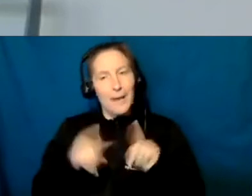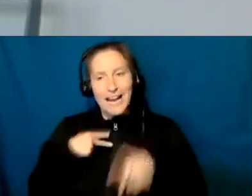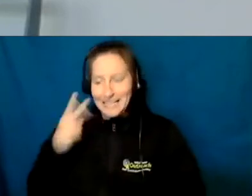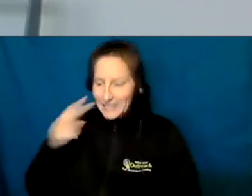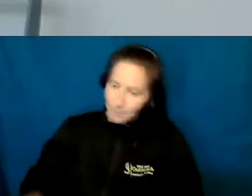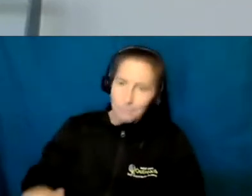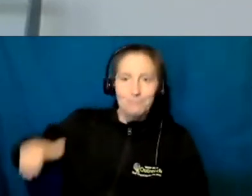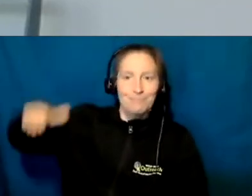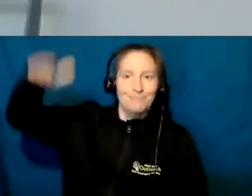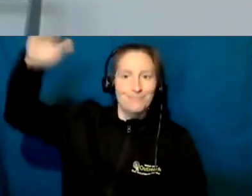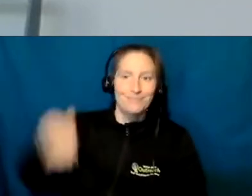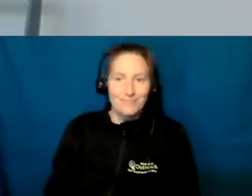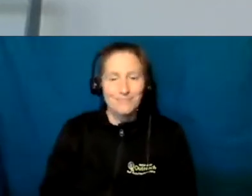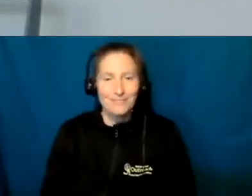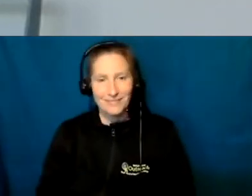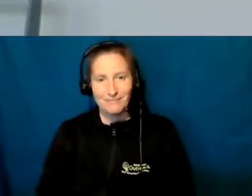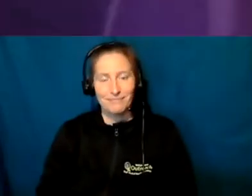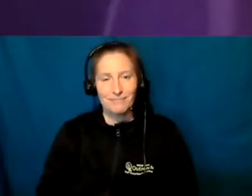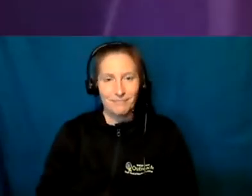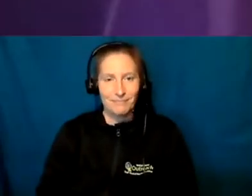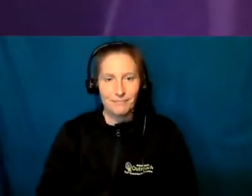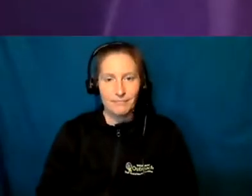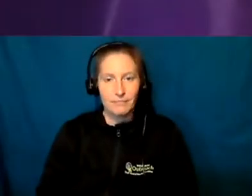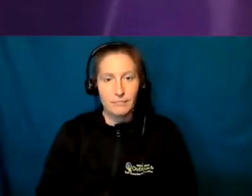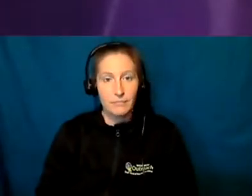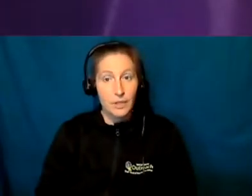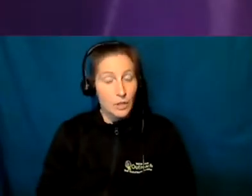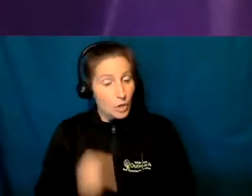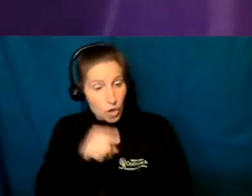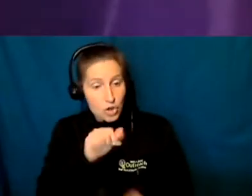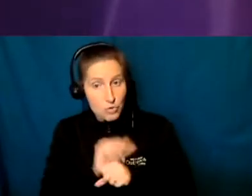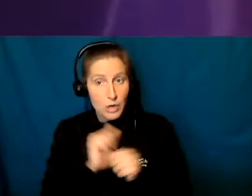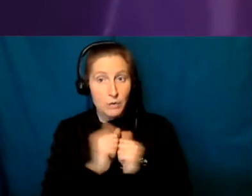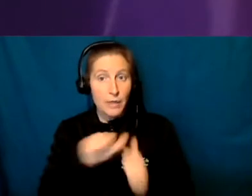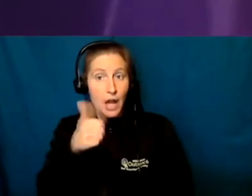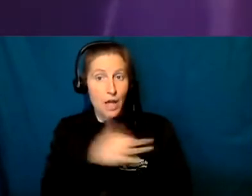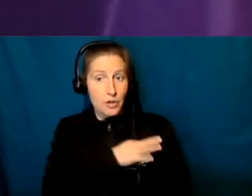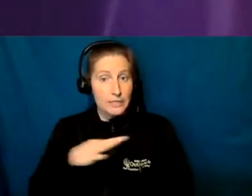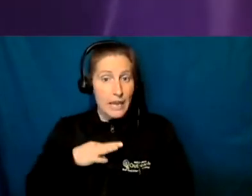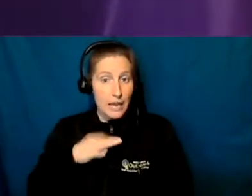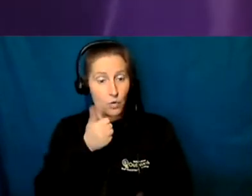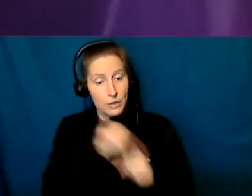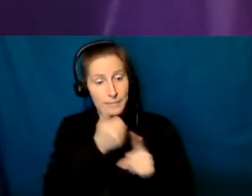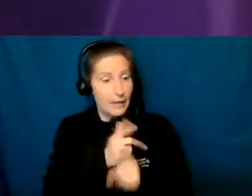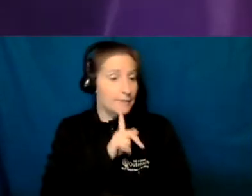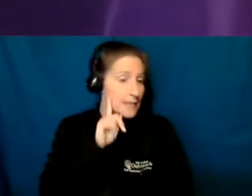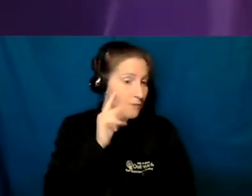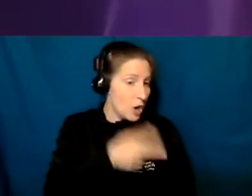through all of school. Do you happen to work with any other staff members who happen to be deaf or hard of